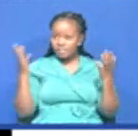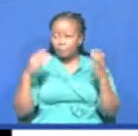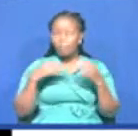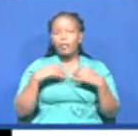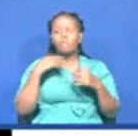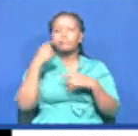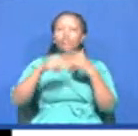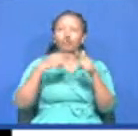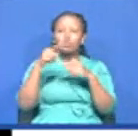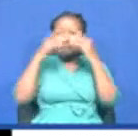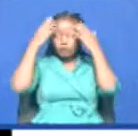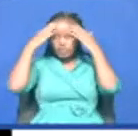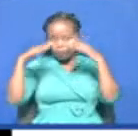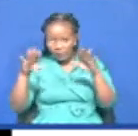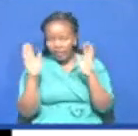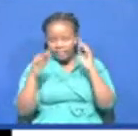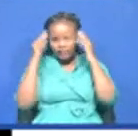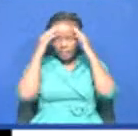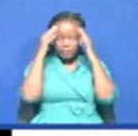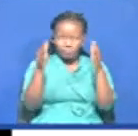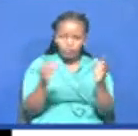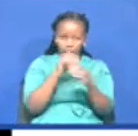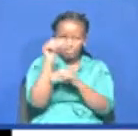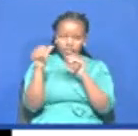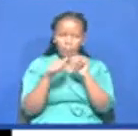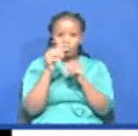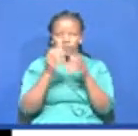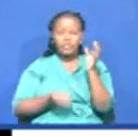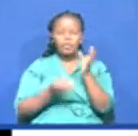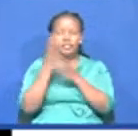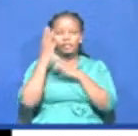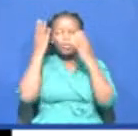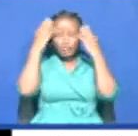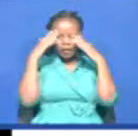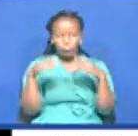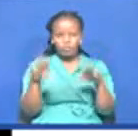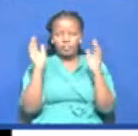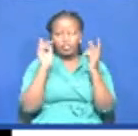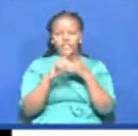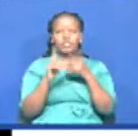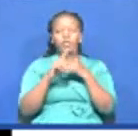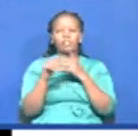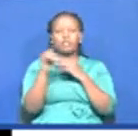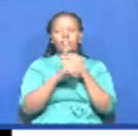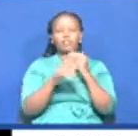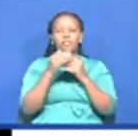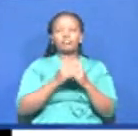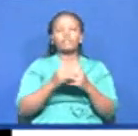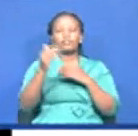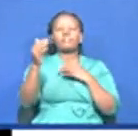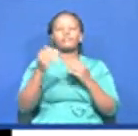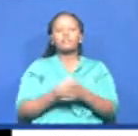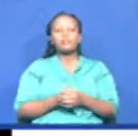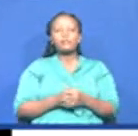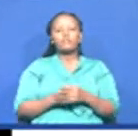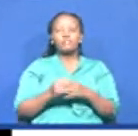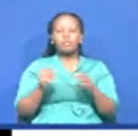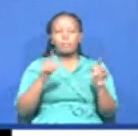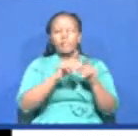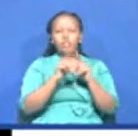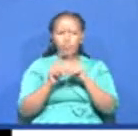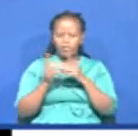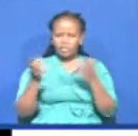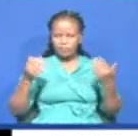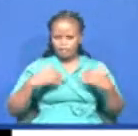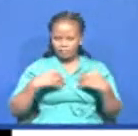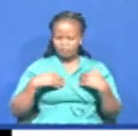Anti-Counterfeit Agency focusing on creating awareness, especially to consumers, it's been very difficult to tell these